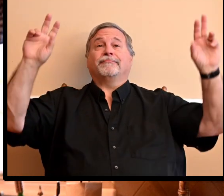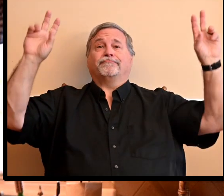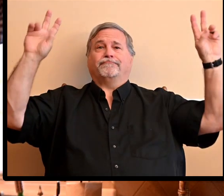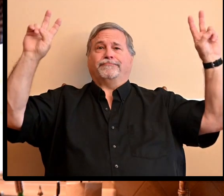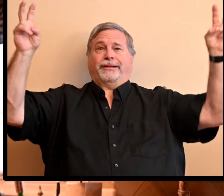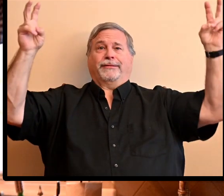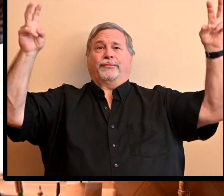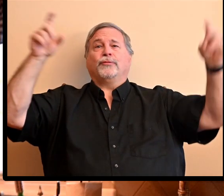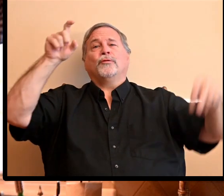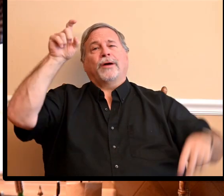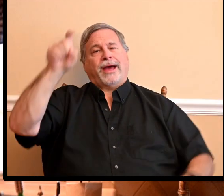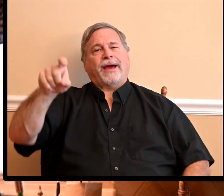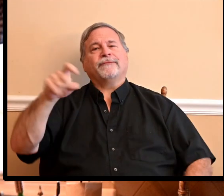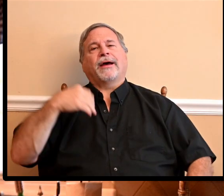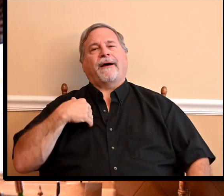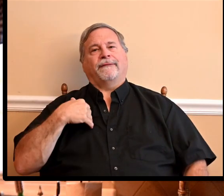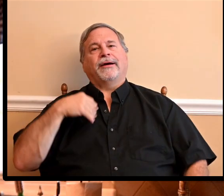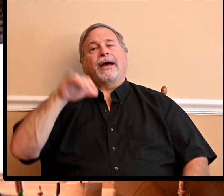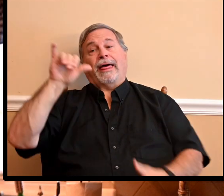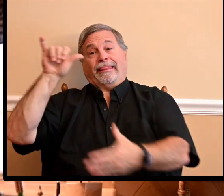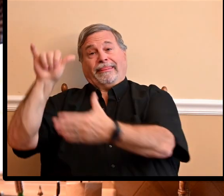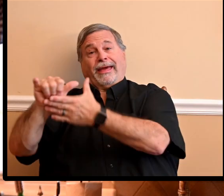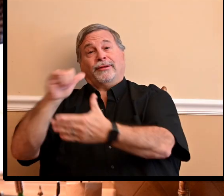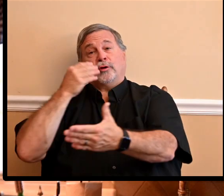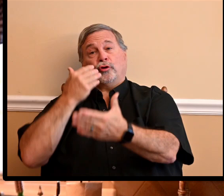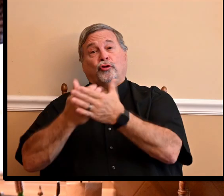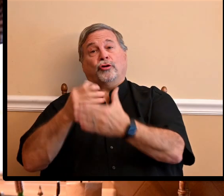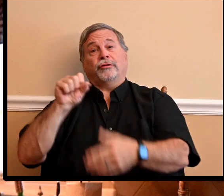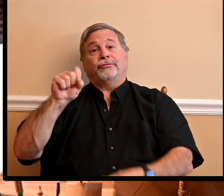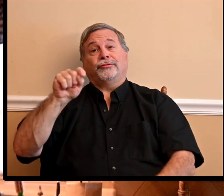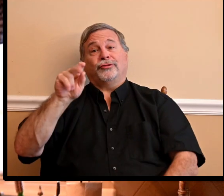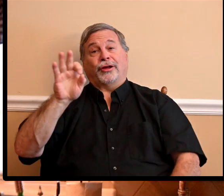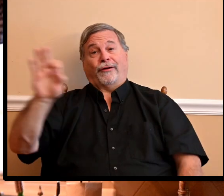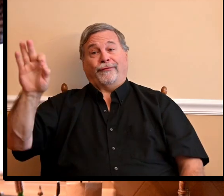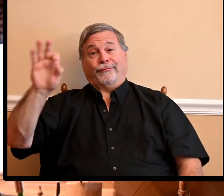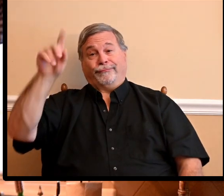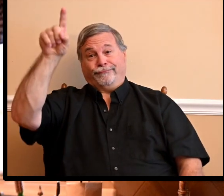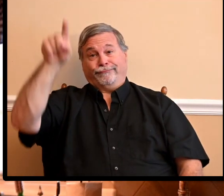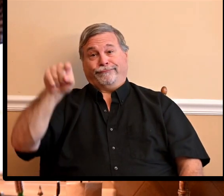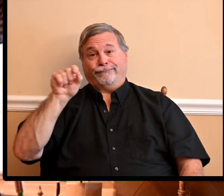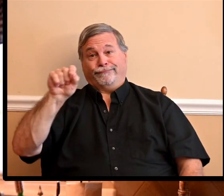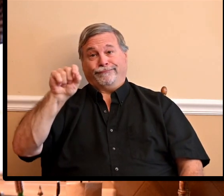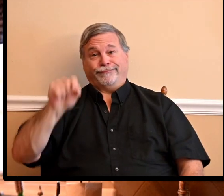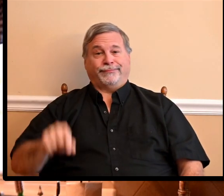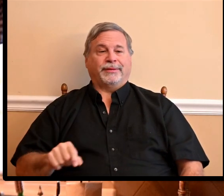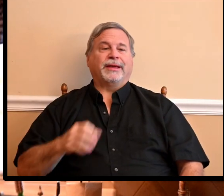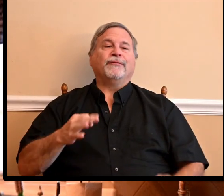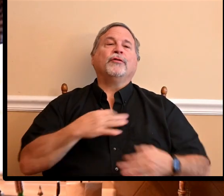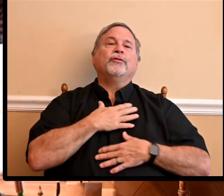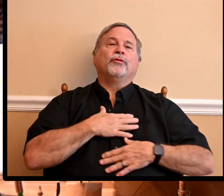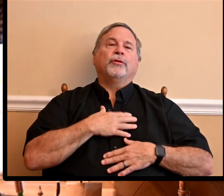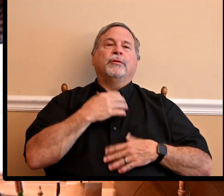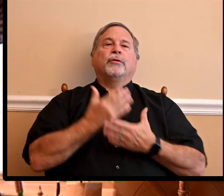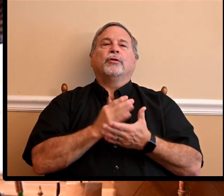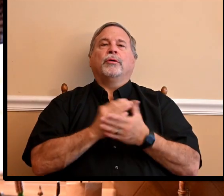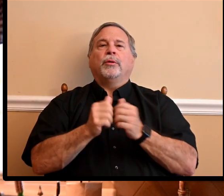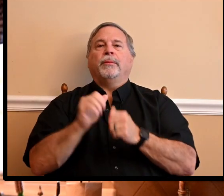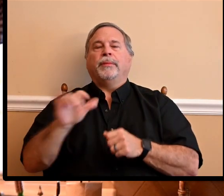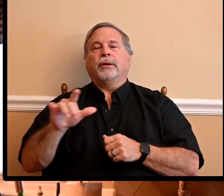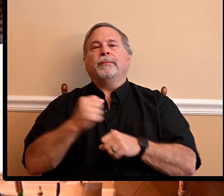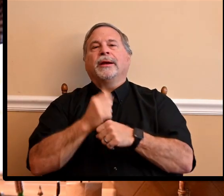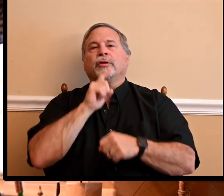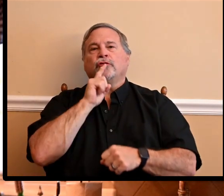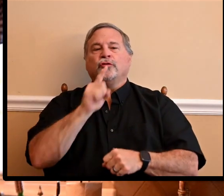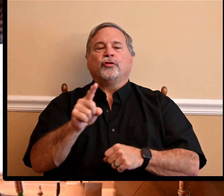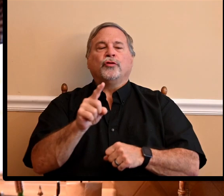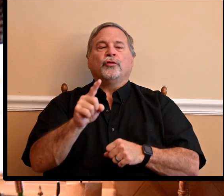That is a testimony that you have to have. That's good stuff. So if you've enjoyed what you've been watching with